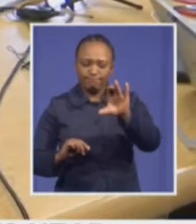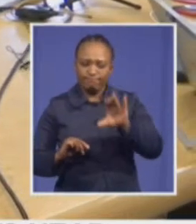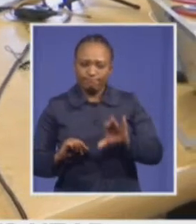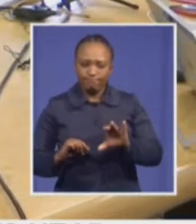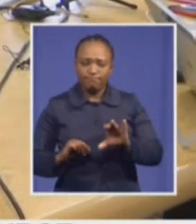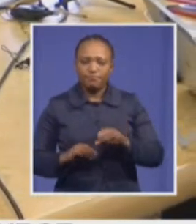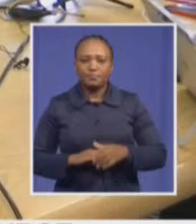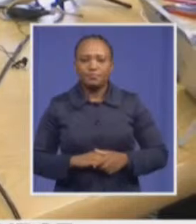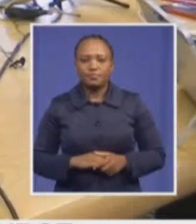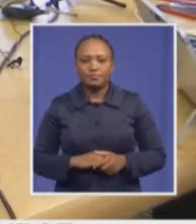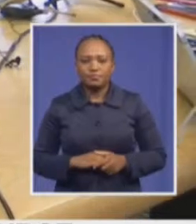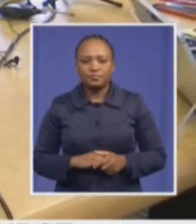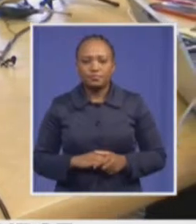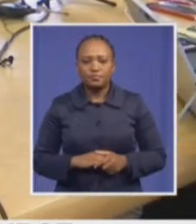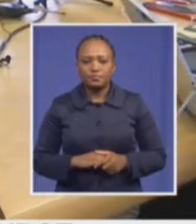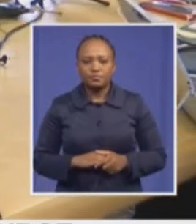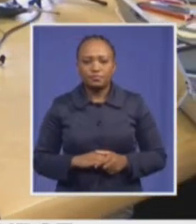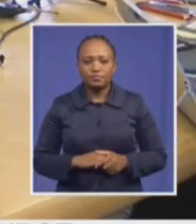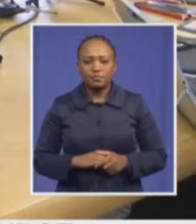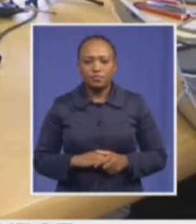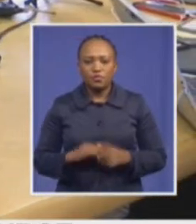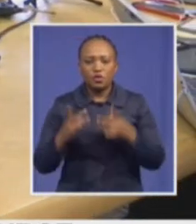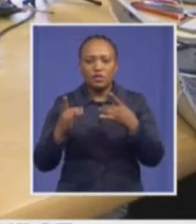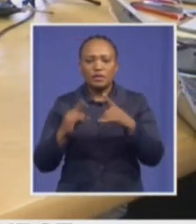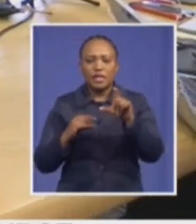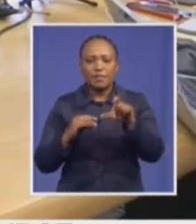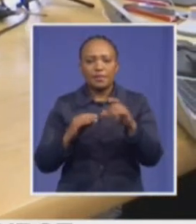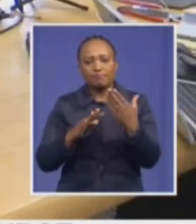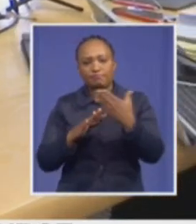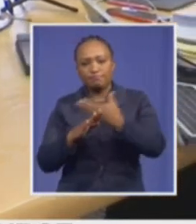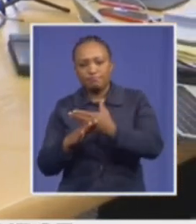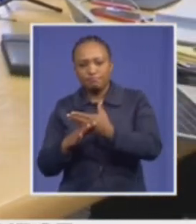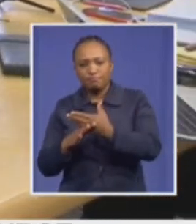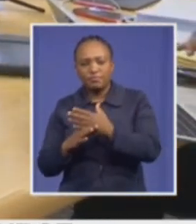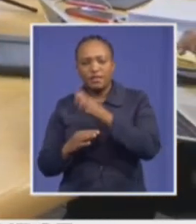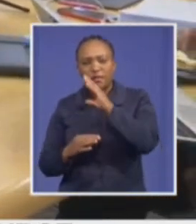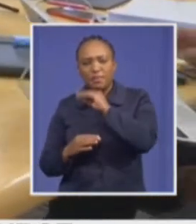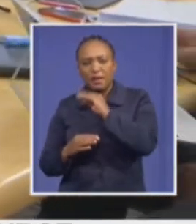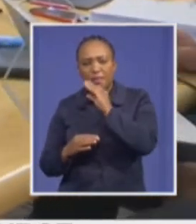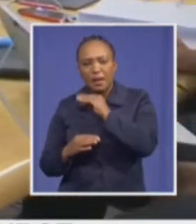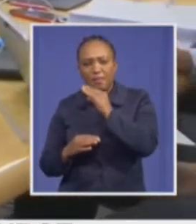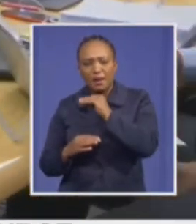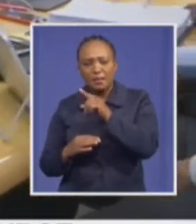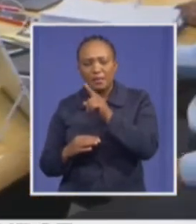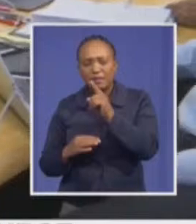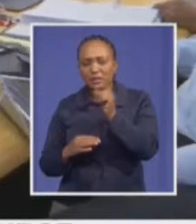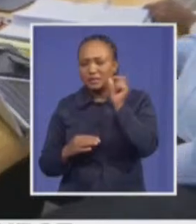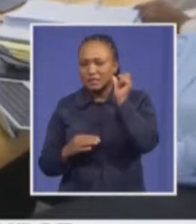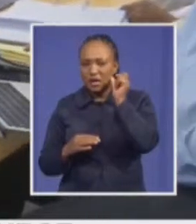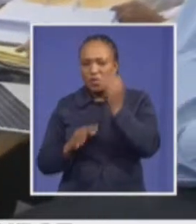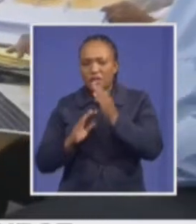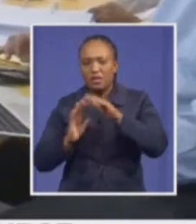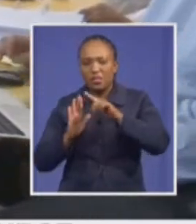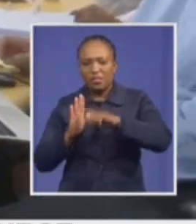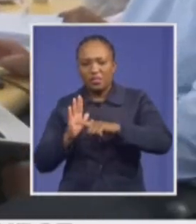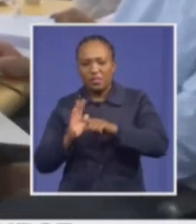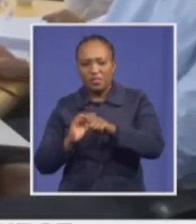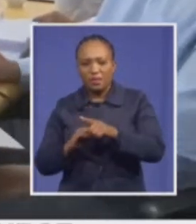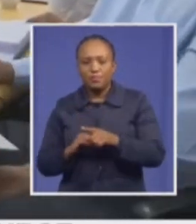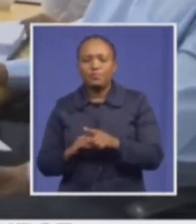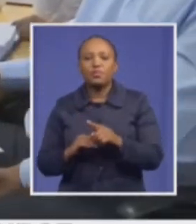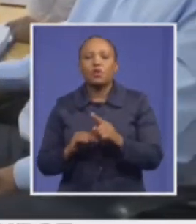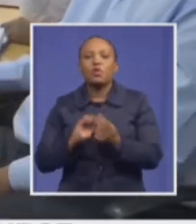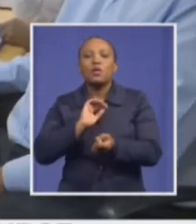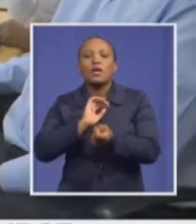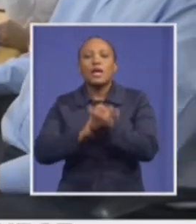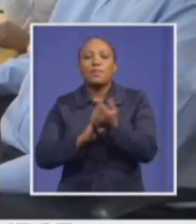interrupting is always a difficult situation, but what's happening here is that a lot of emails are being brought